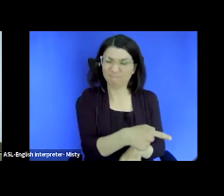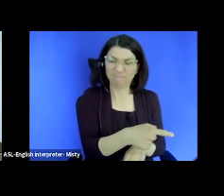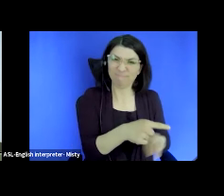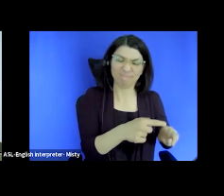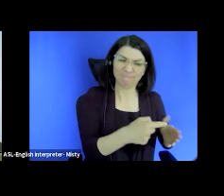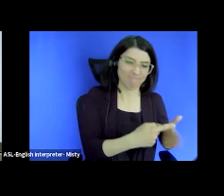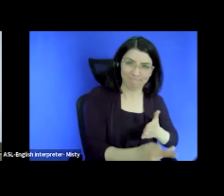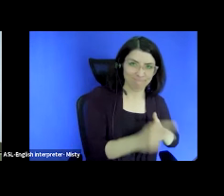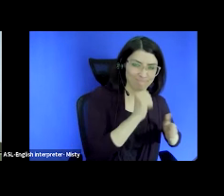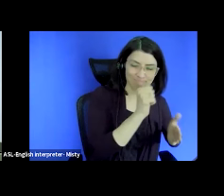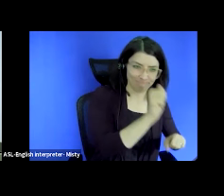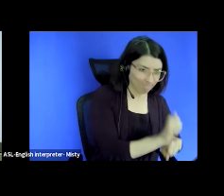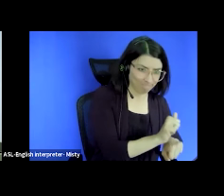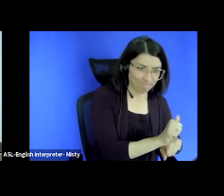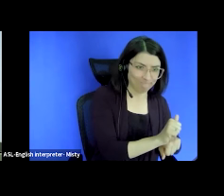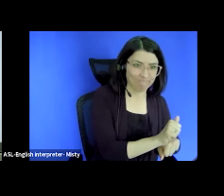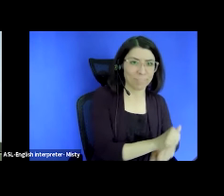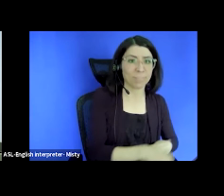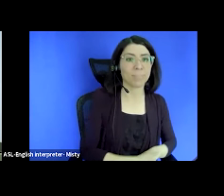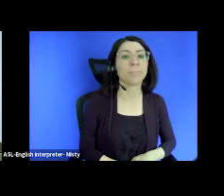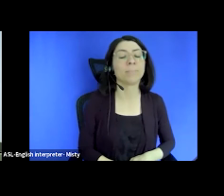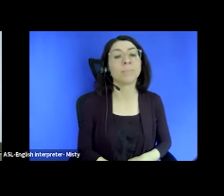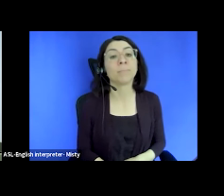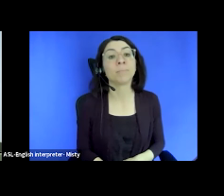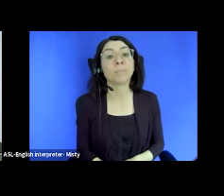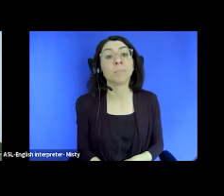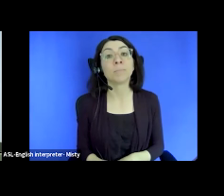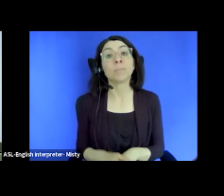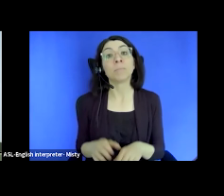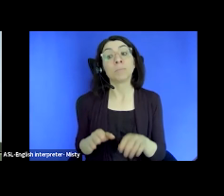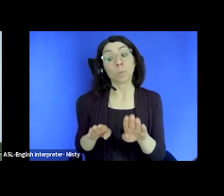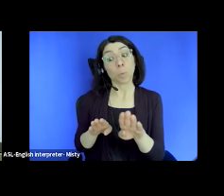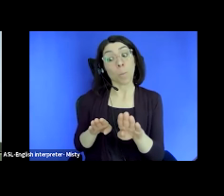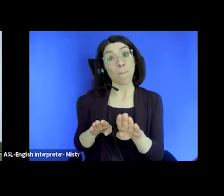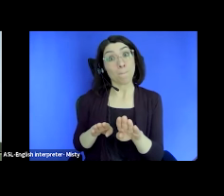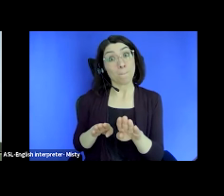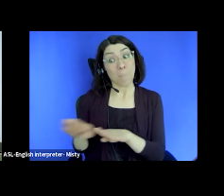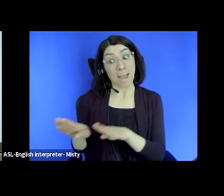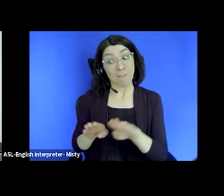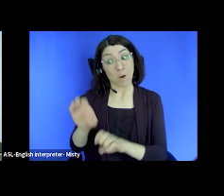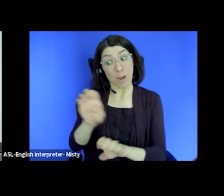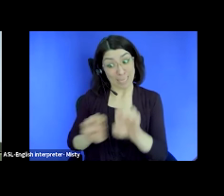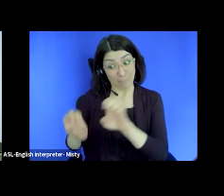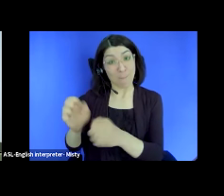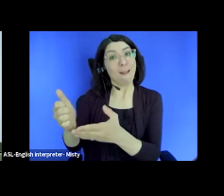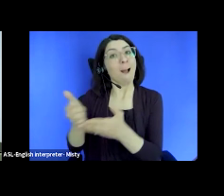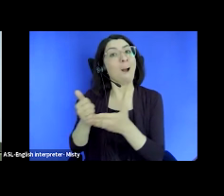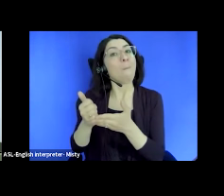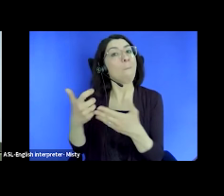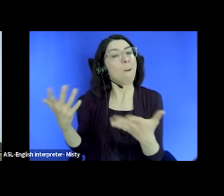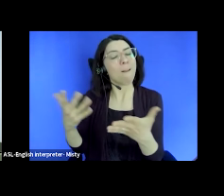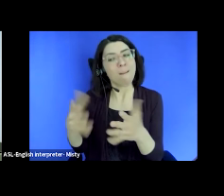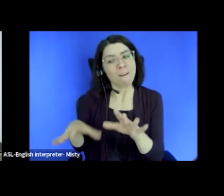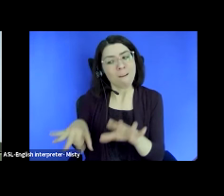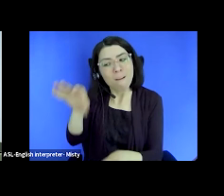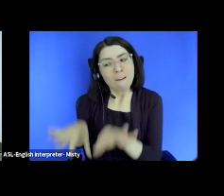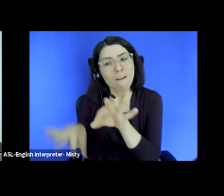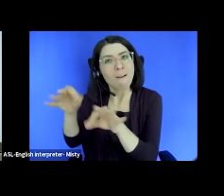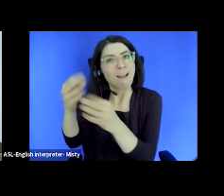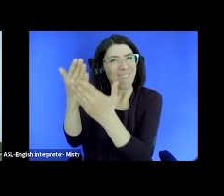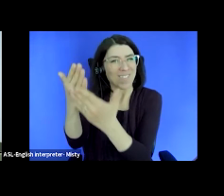experiment here, and this helps us to give us that evidence. So we're now starting to support the thought diary by providing the thought diary with